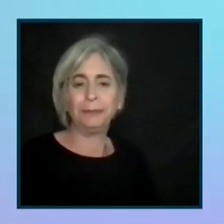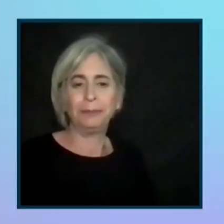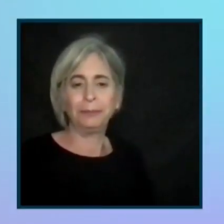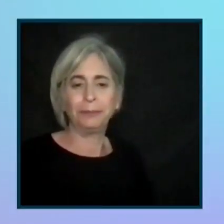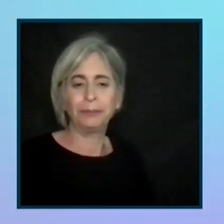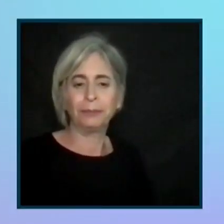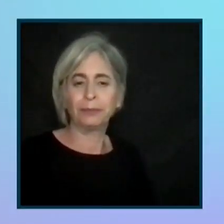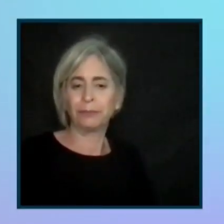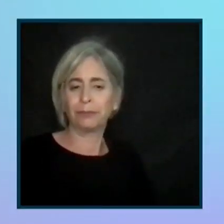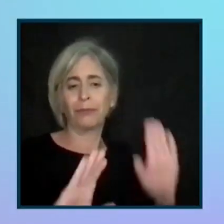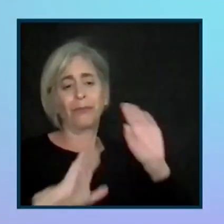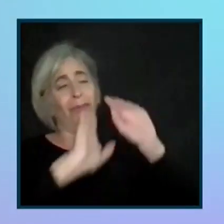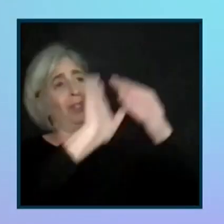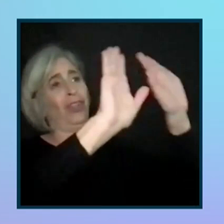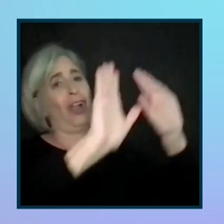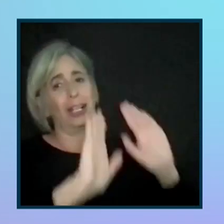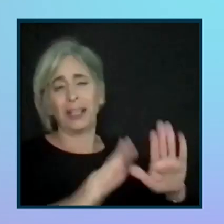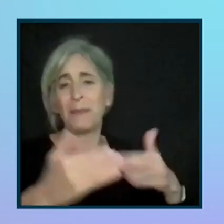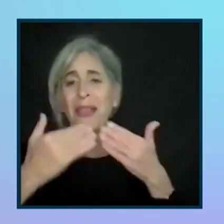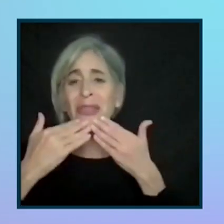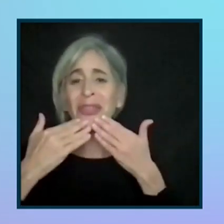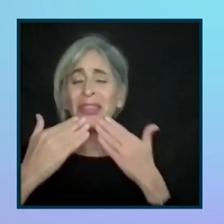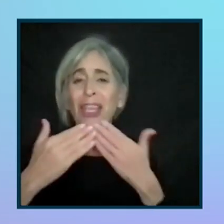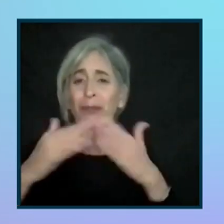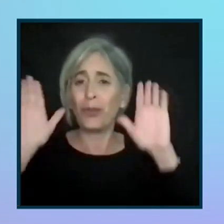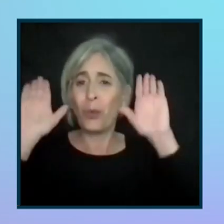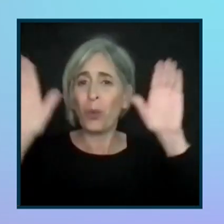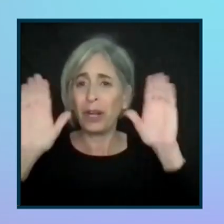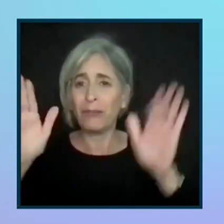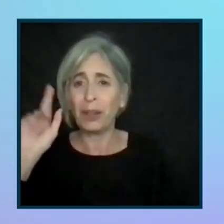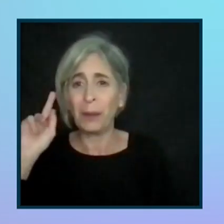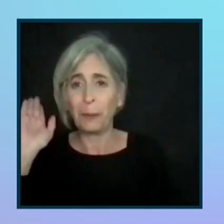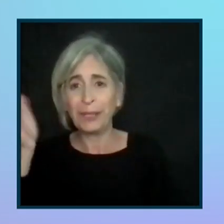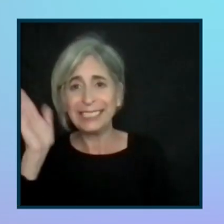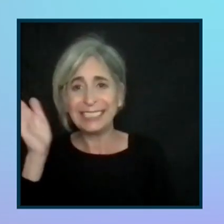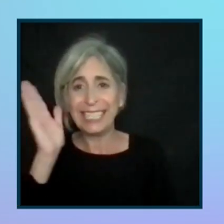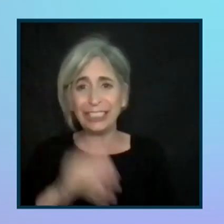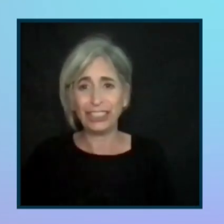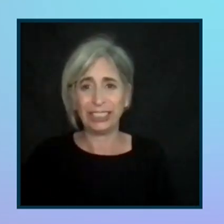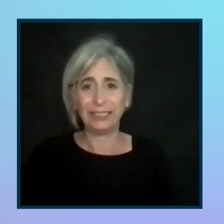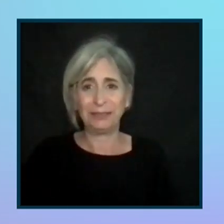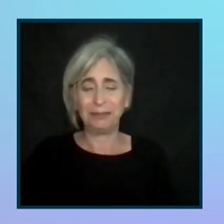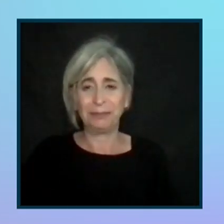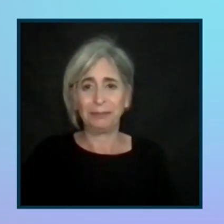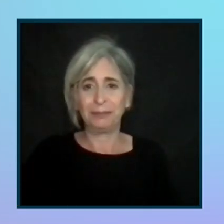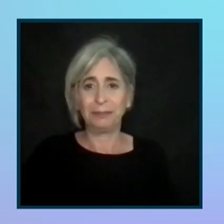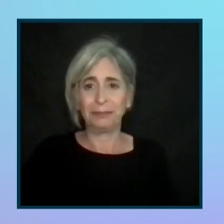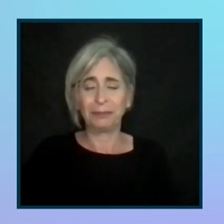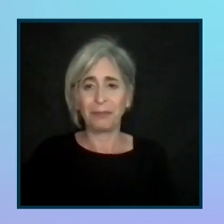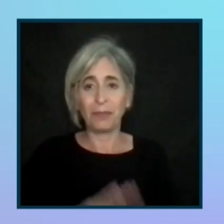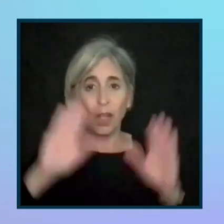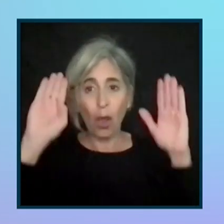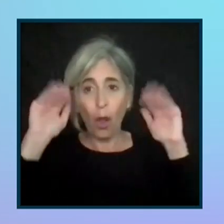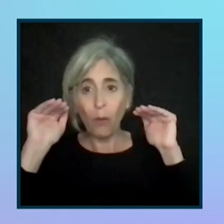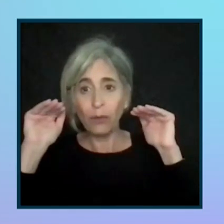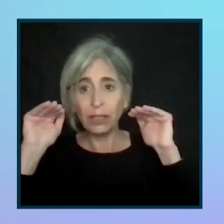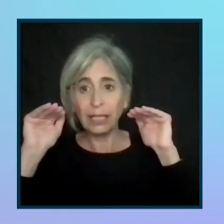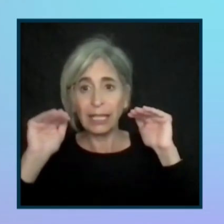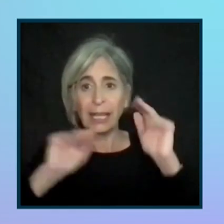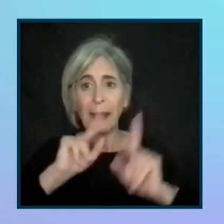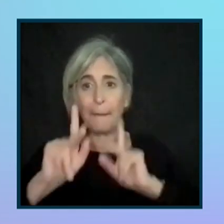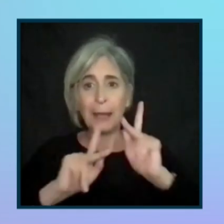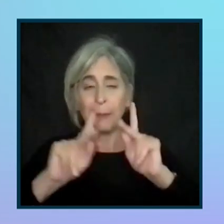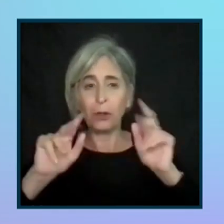Awesome. Thank you so much, Ramya, for the great presentation. And hopefully folks will be able to apply some of